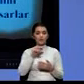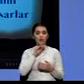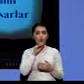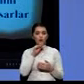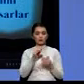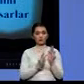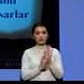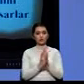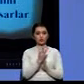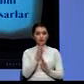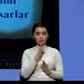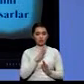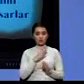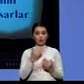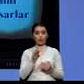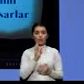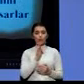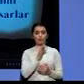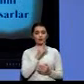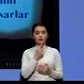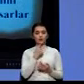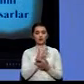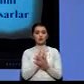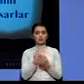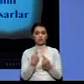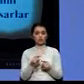olim sifatida shakllandi. U ona tilidan